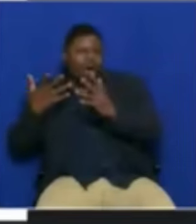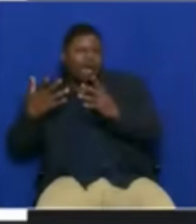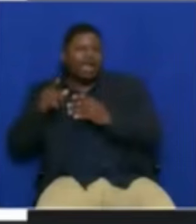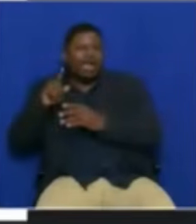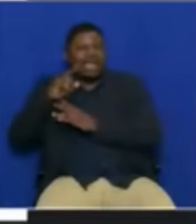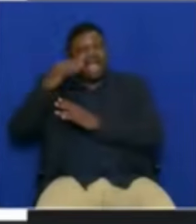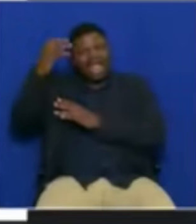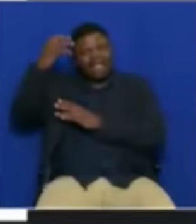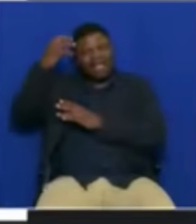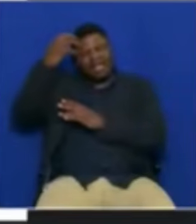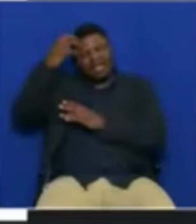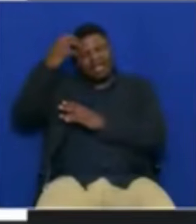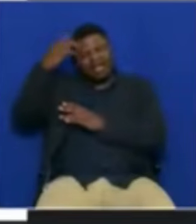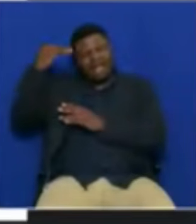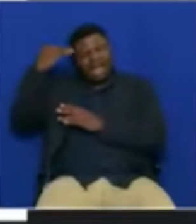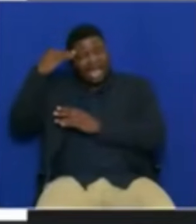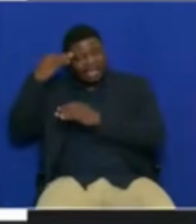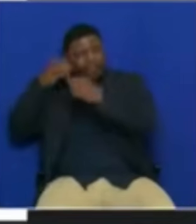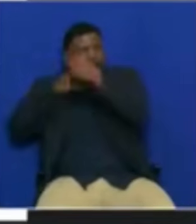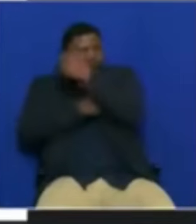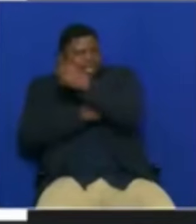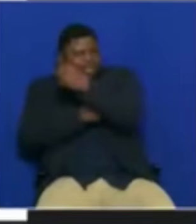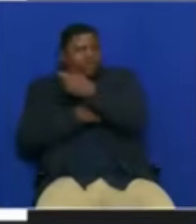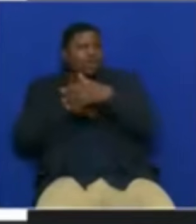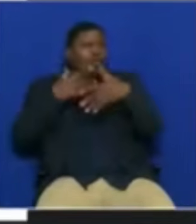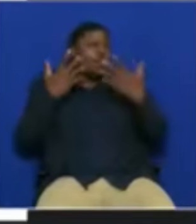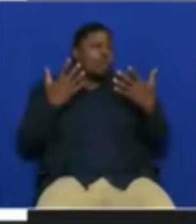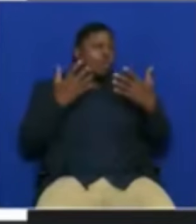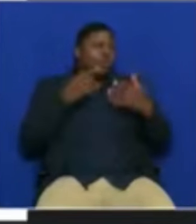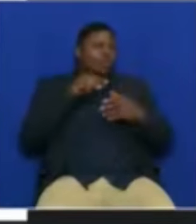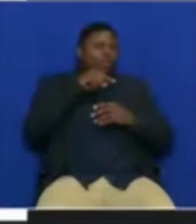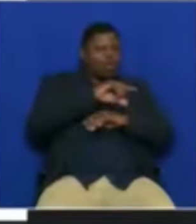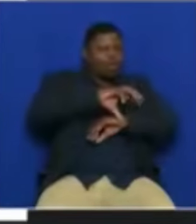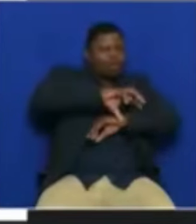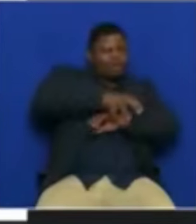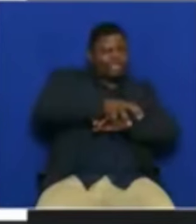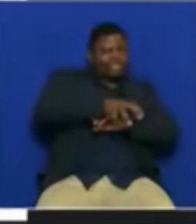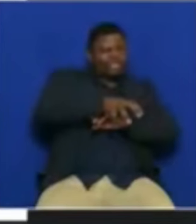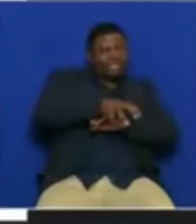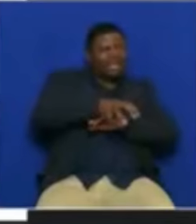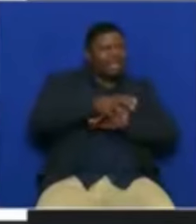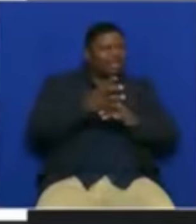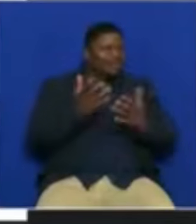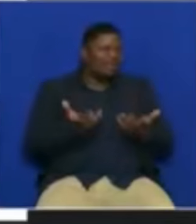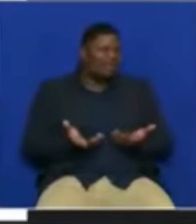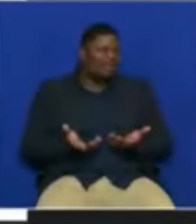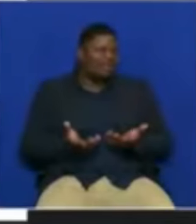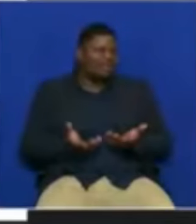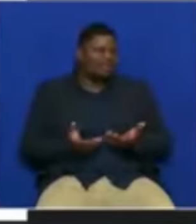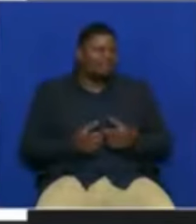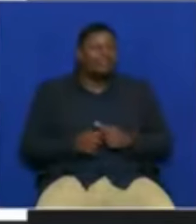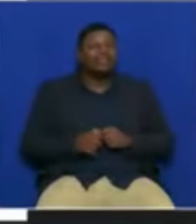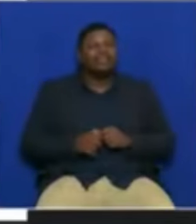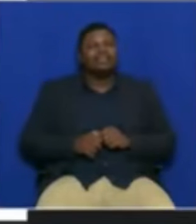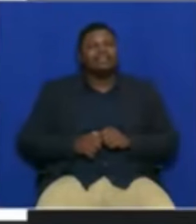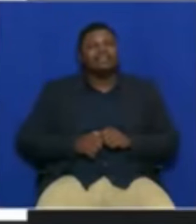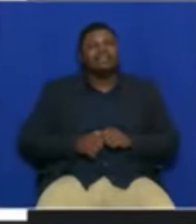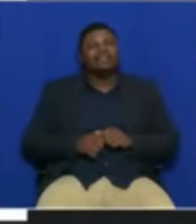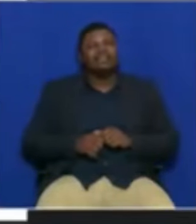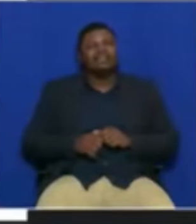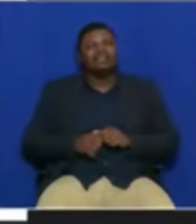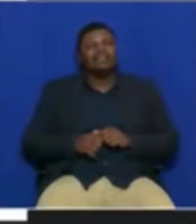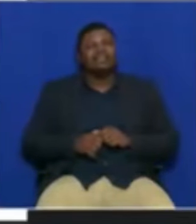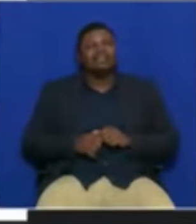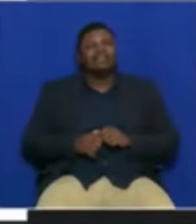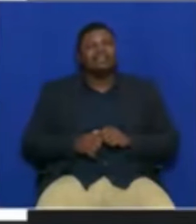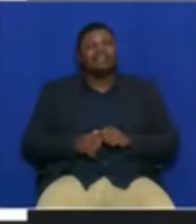office. Okay. So then if your issue was that a better choice would have